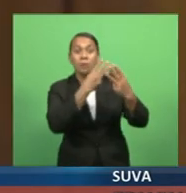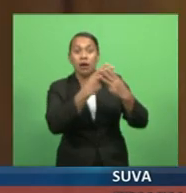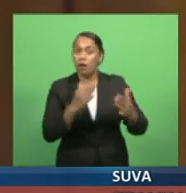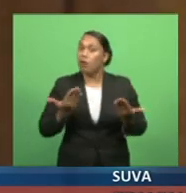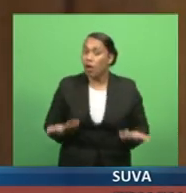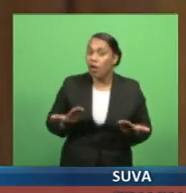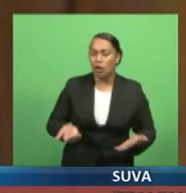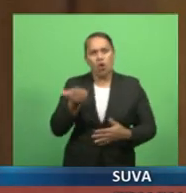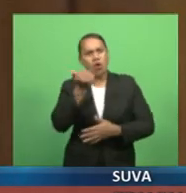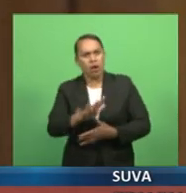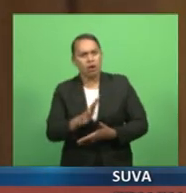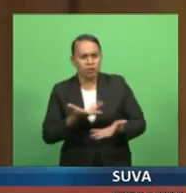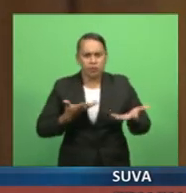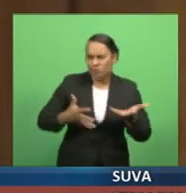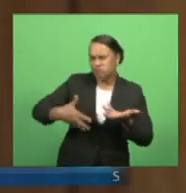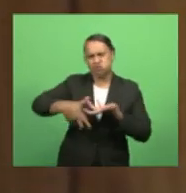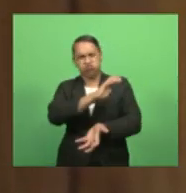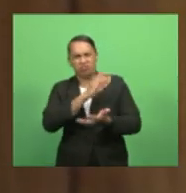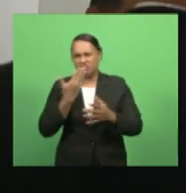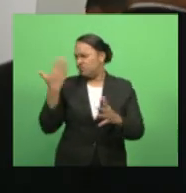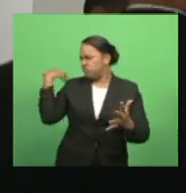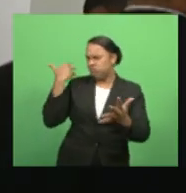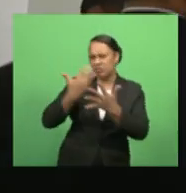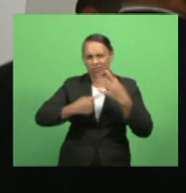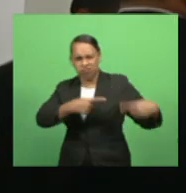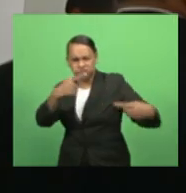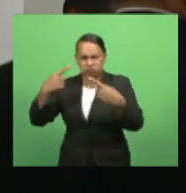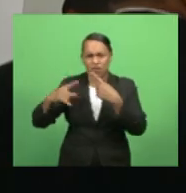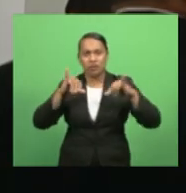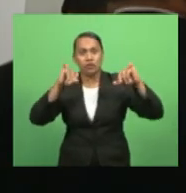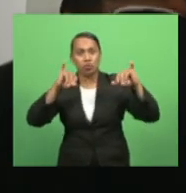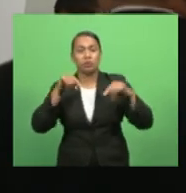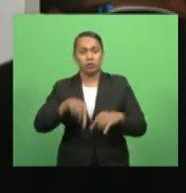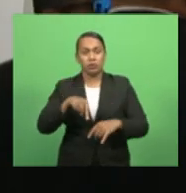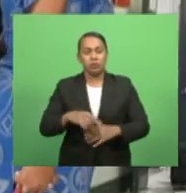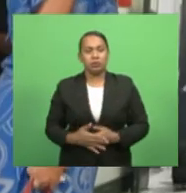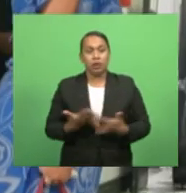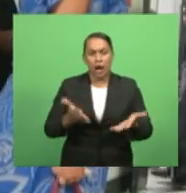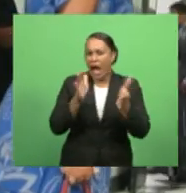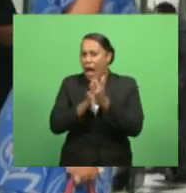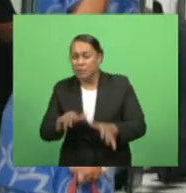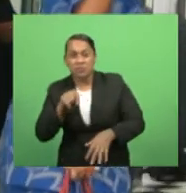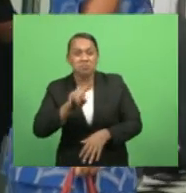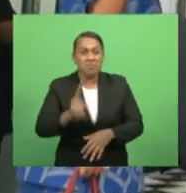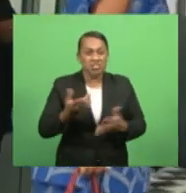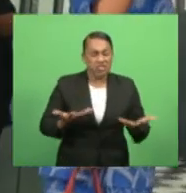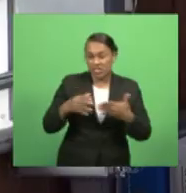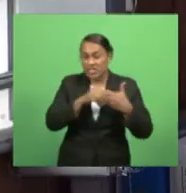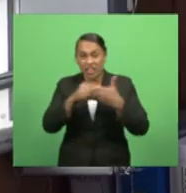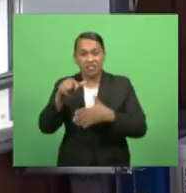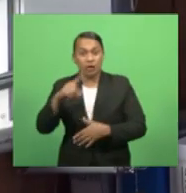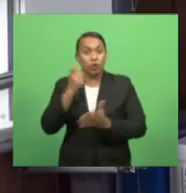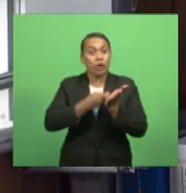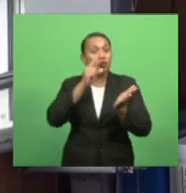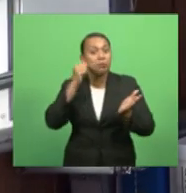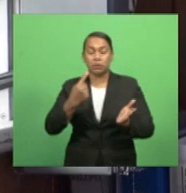in recent months, with much of its internal issues laid bare. But the party leader believes he has stayed above it all.